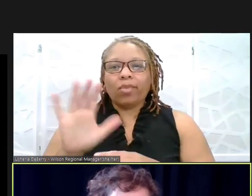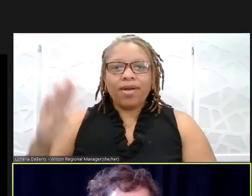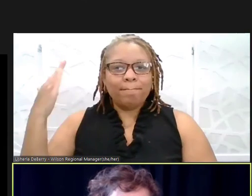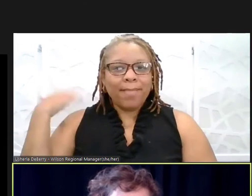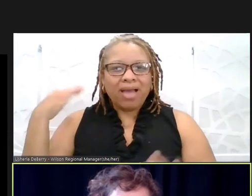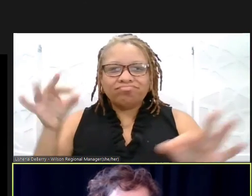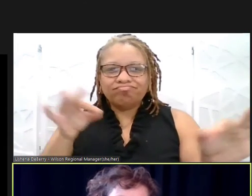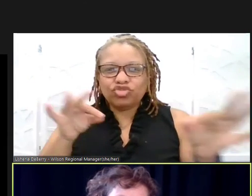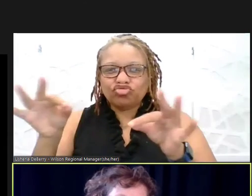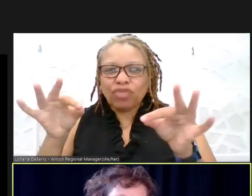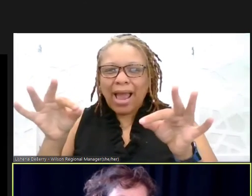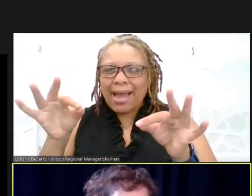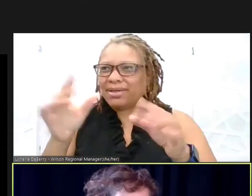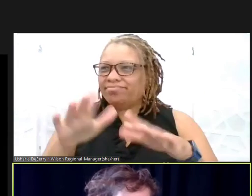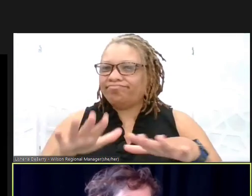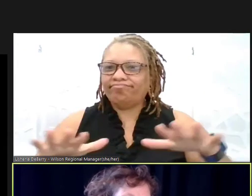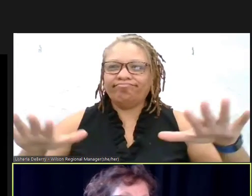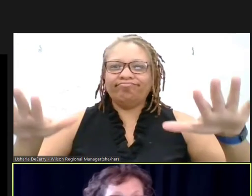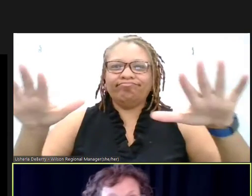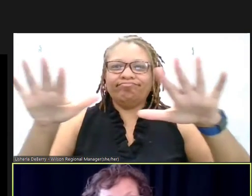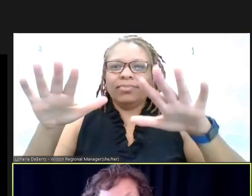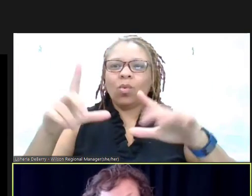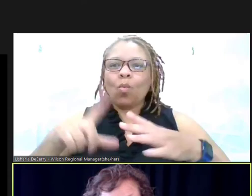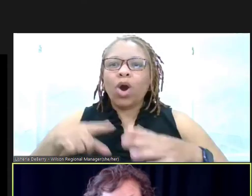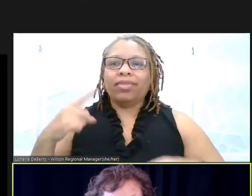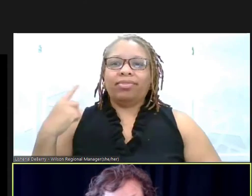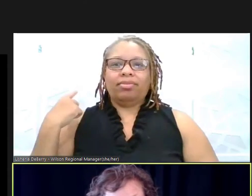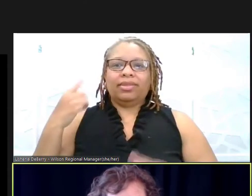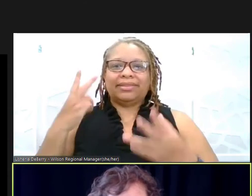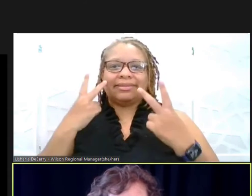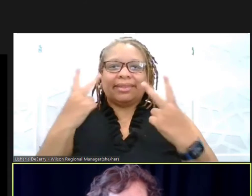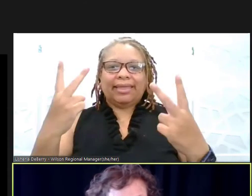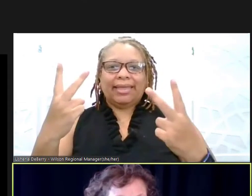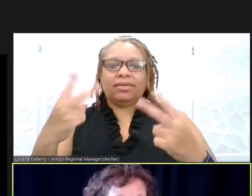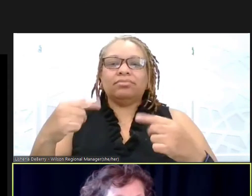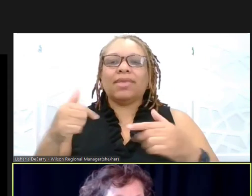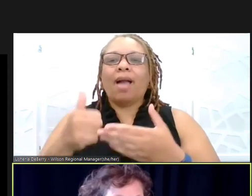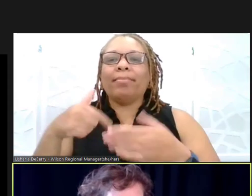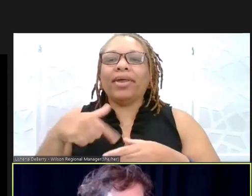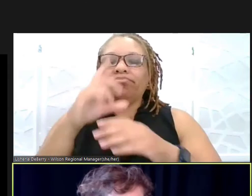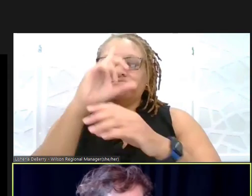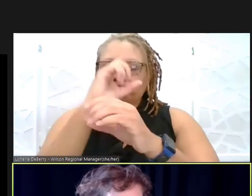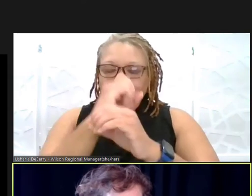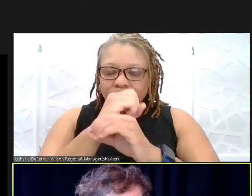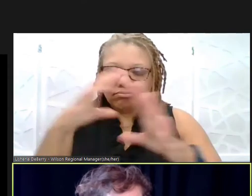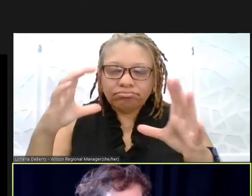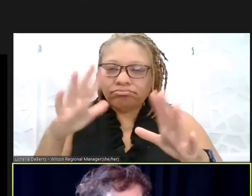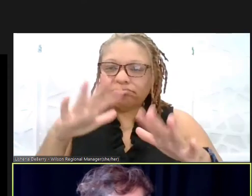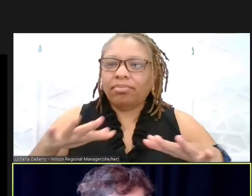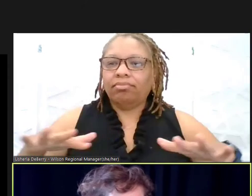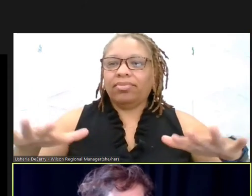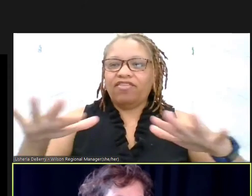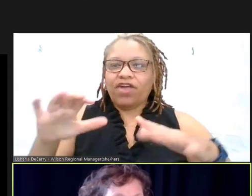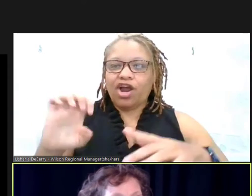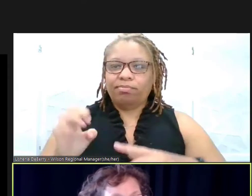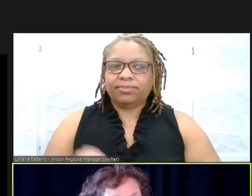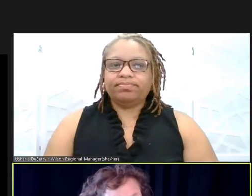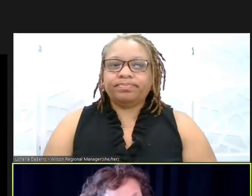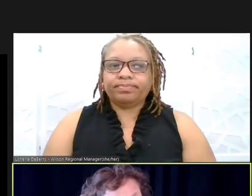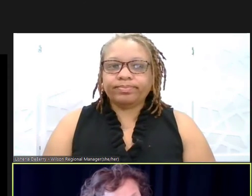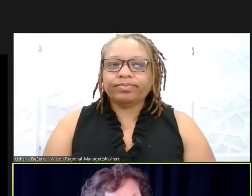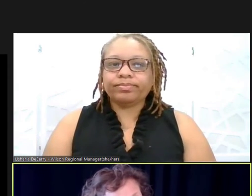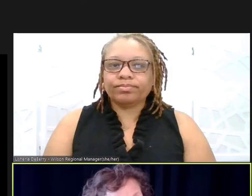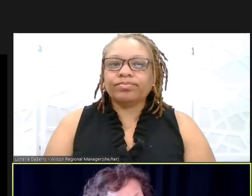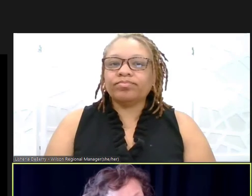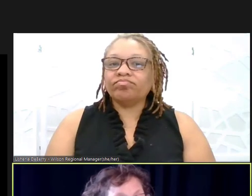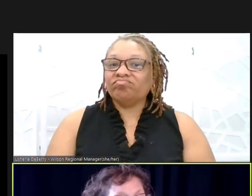A deafblind person might use a communication system such as haptics, or they might use pro-tactile American Sign Language.